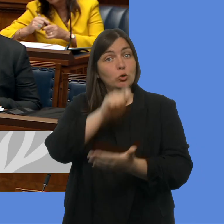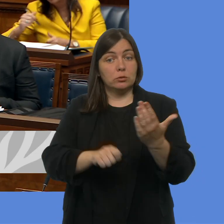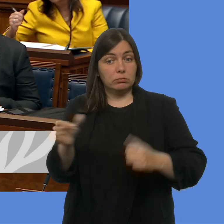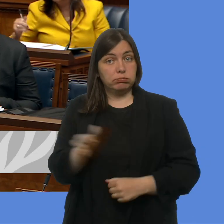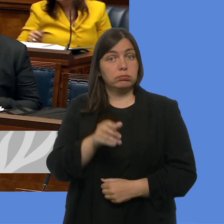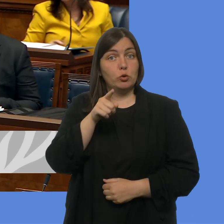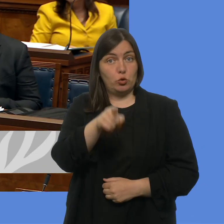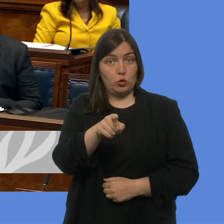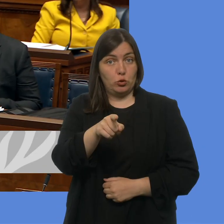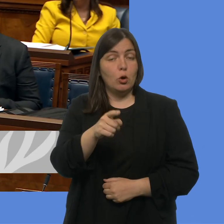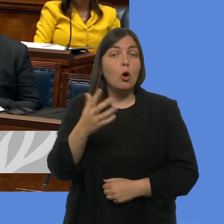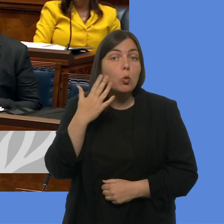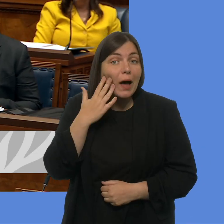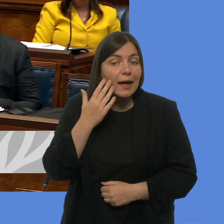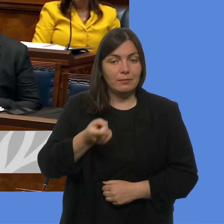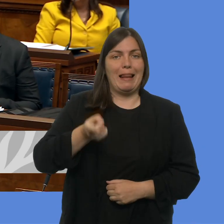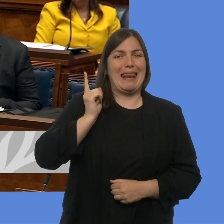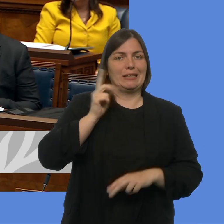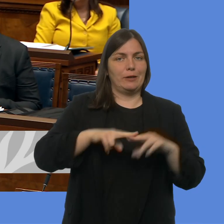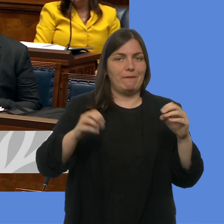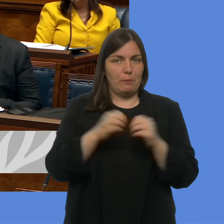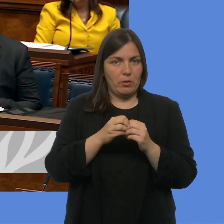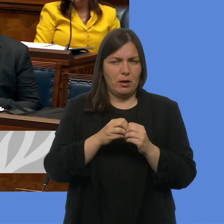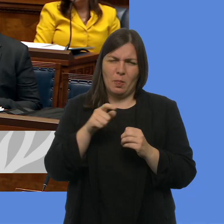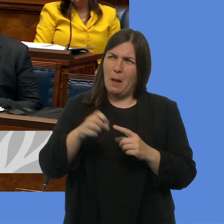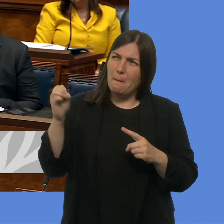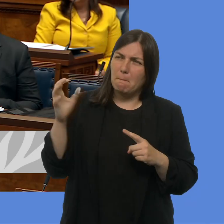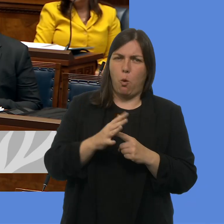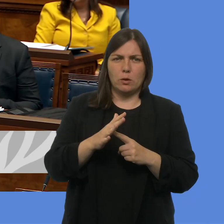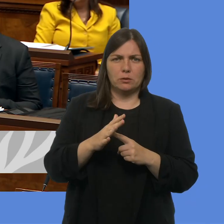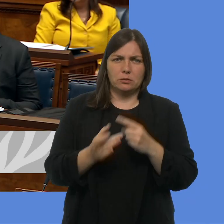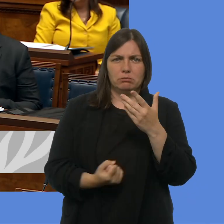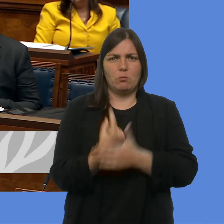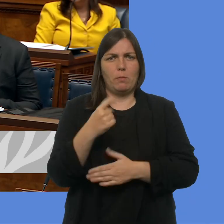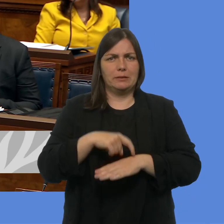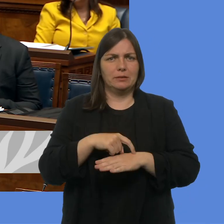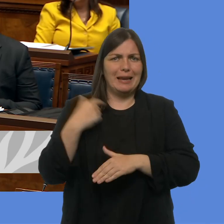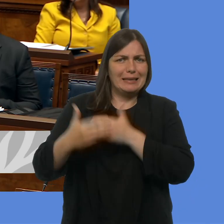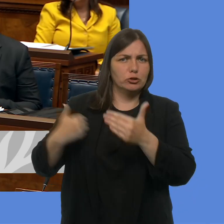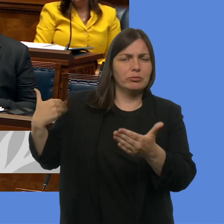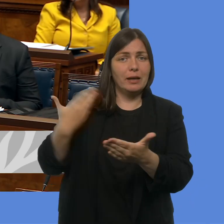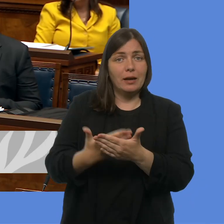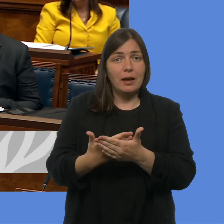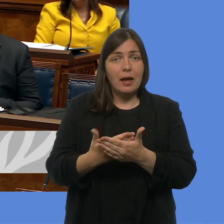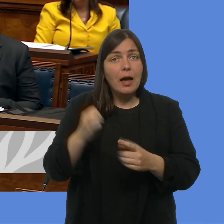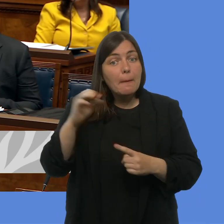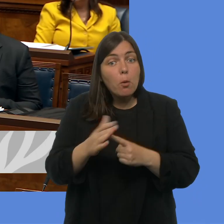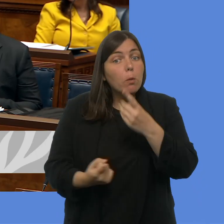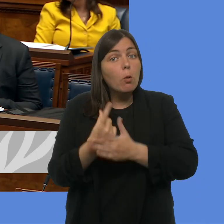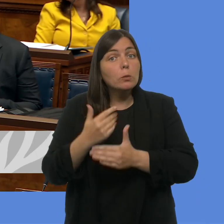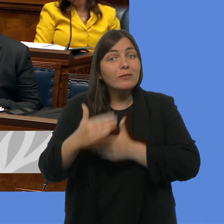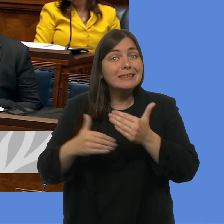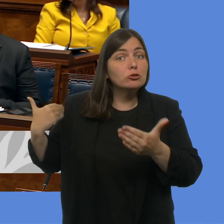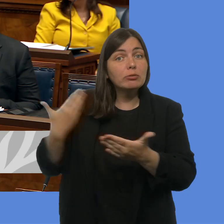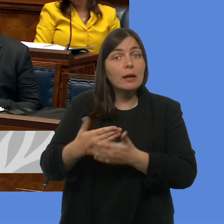chamber last February, and we all know the reasons for that historic moment. It's because this state was founded in